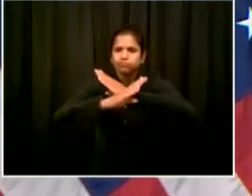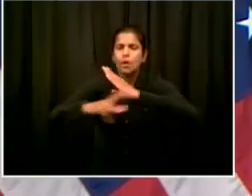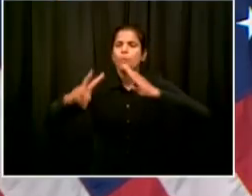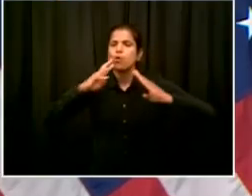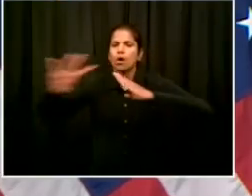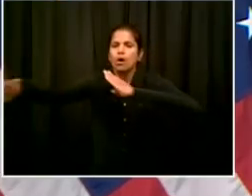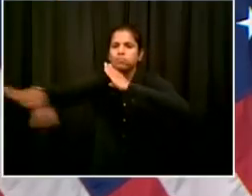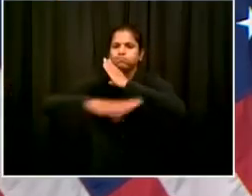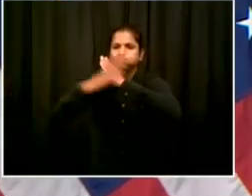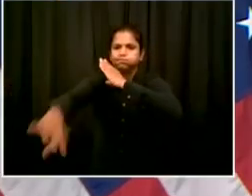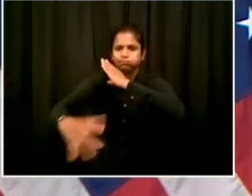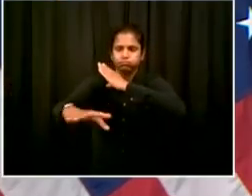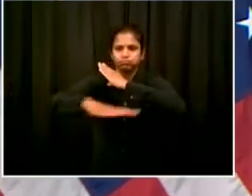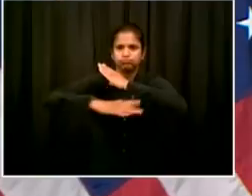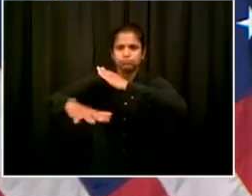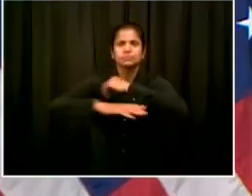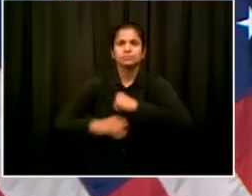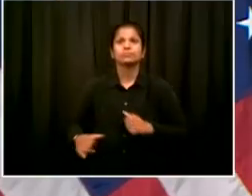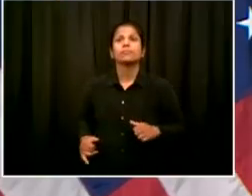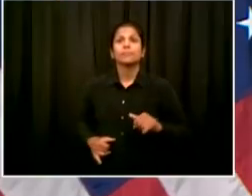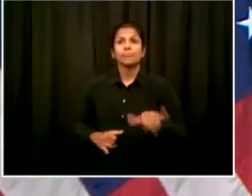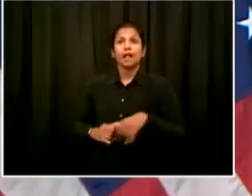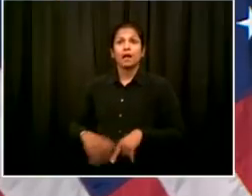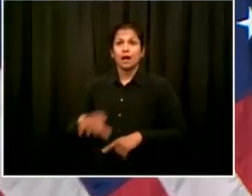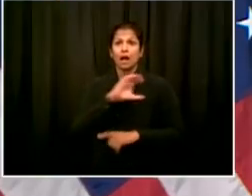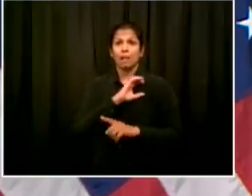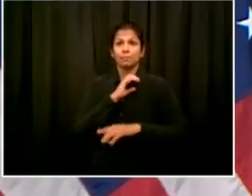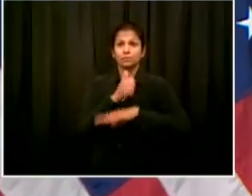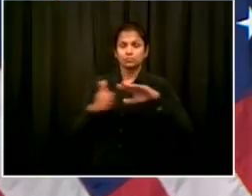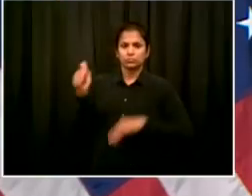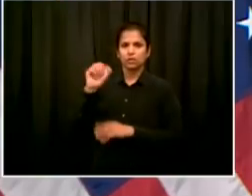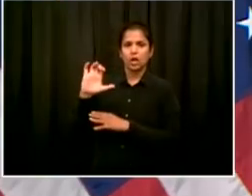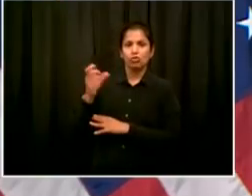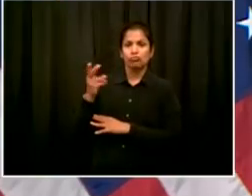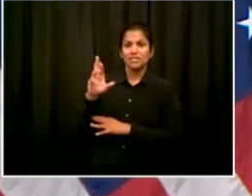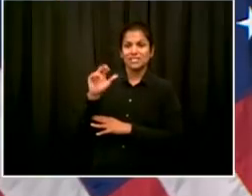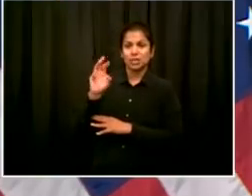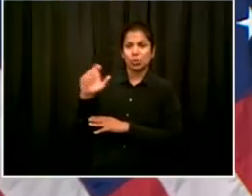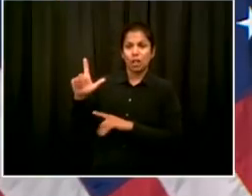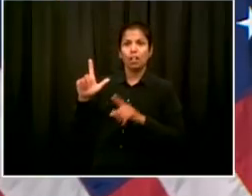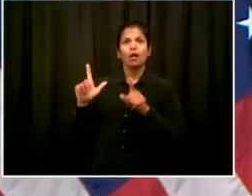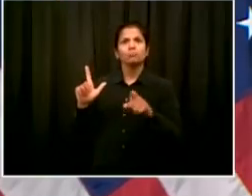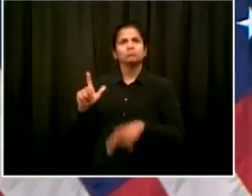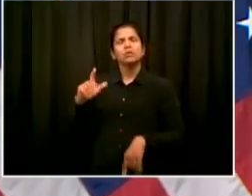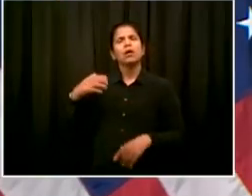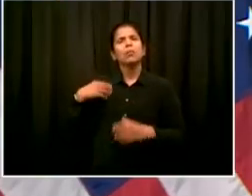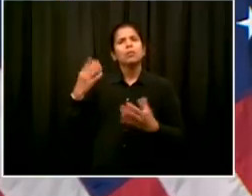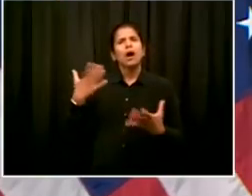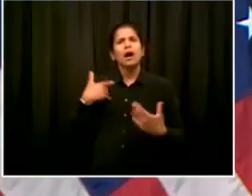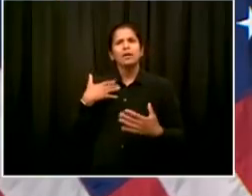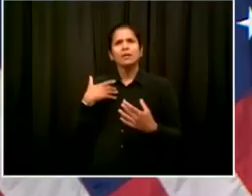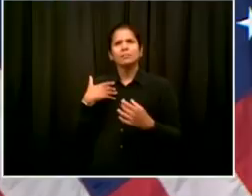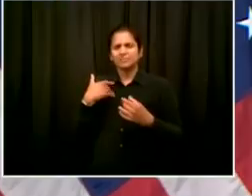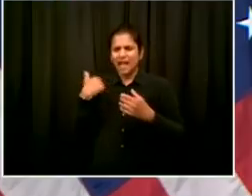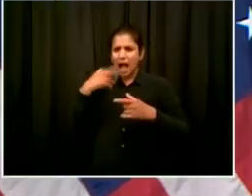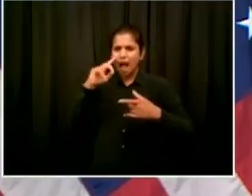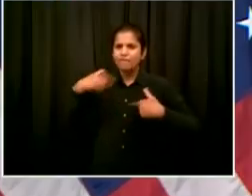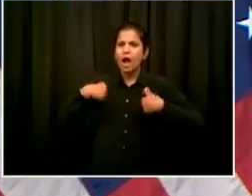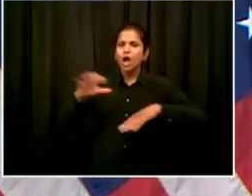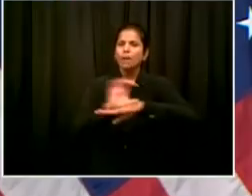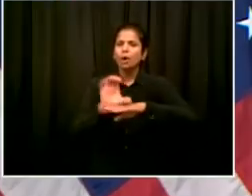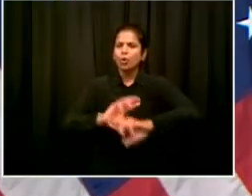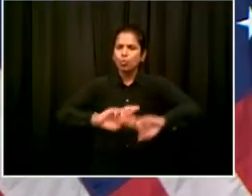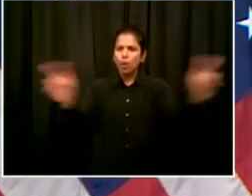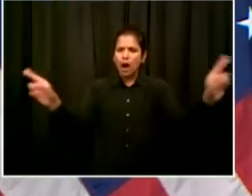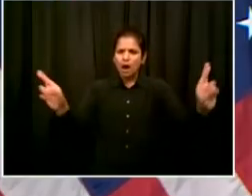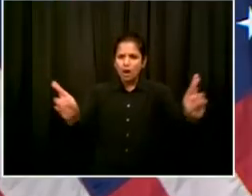so we take all of that information and we input it into our modeling software. And in that modeling software, it shows us the areas of inundation